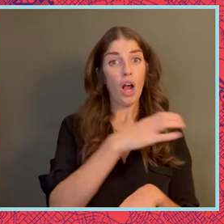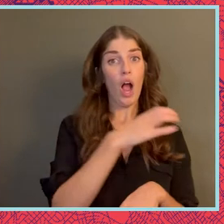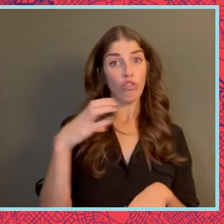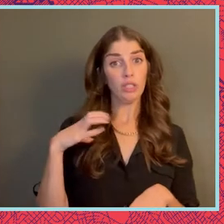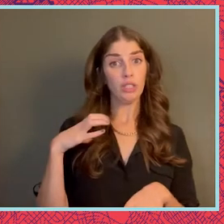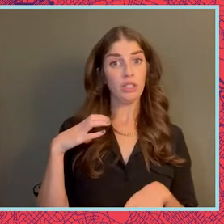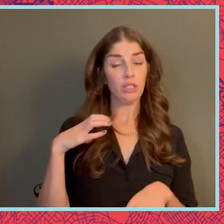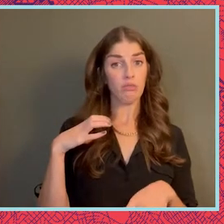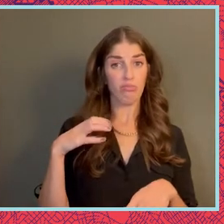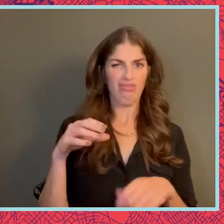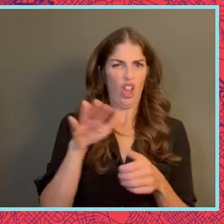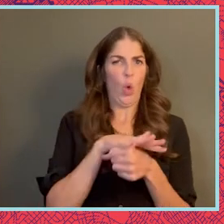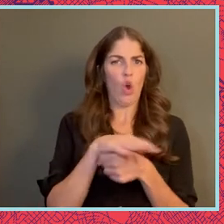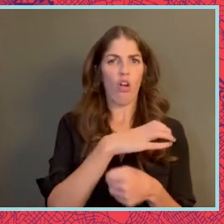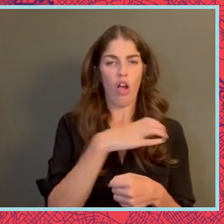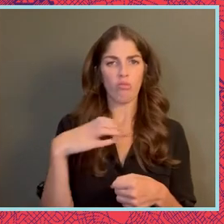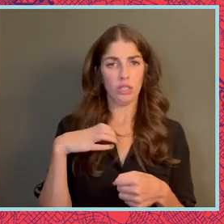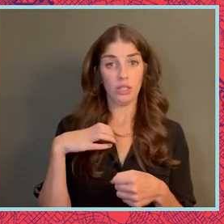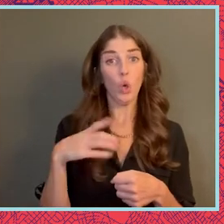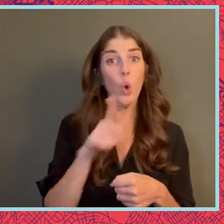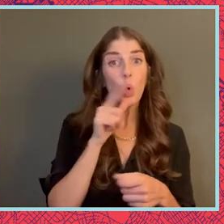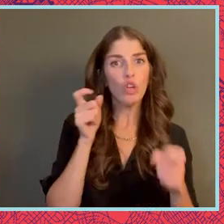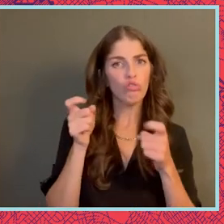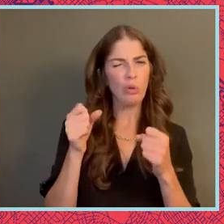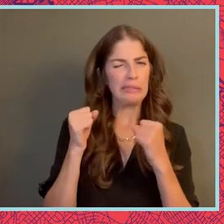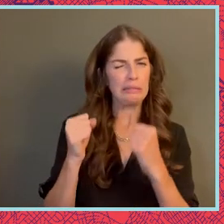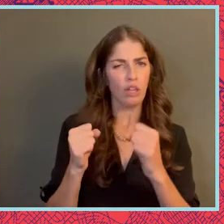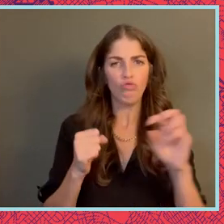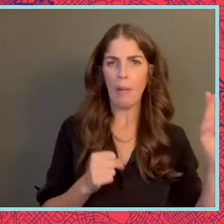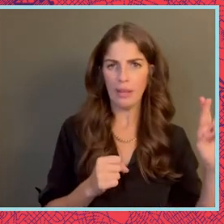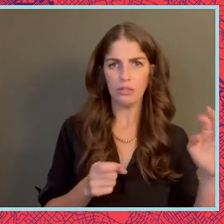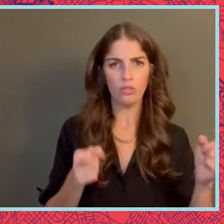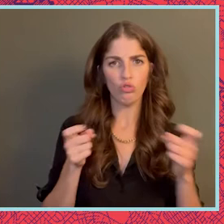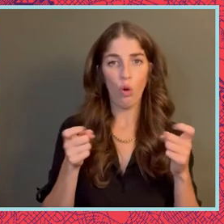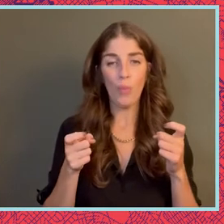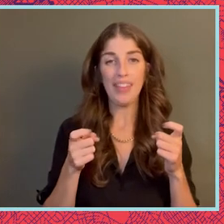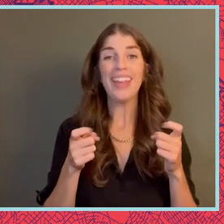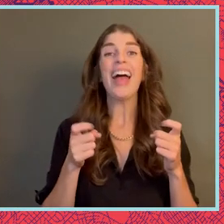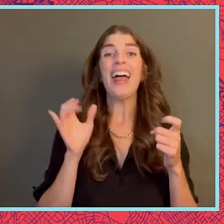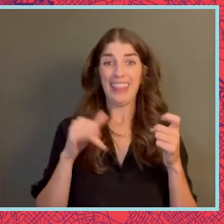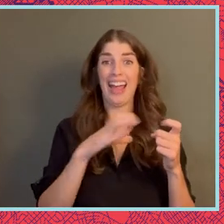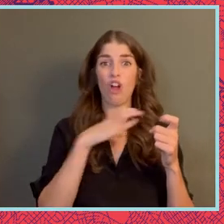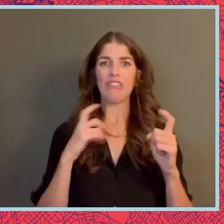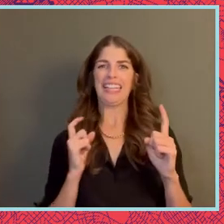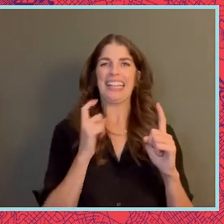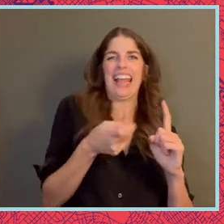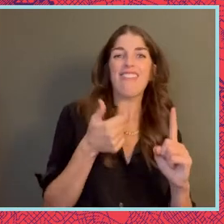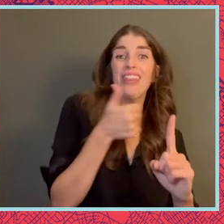legislature controlled by very extreme right-wing Republicans, gave itself the power